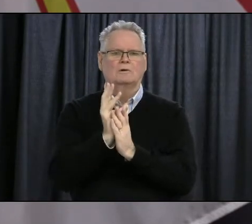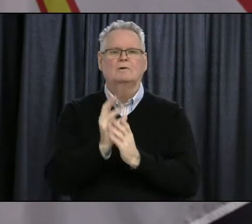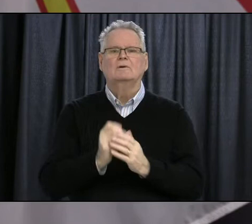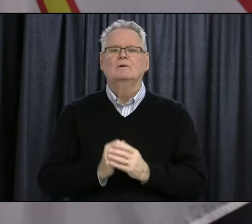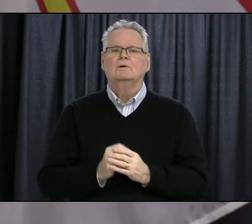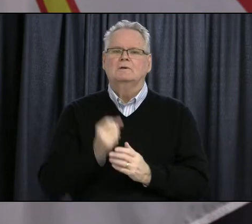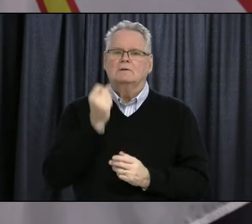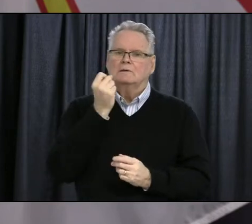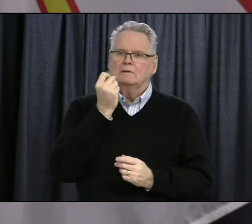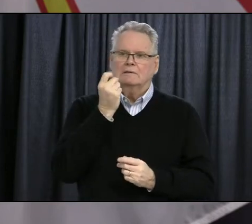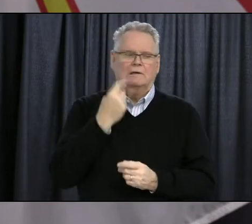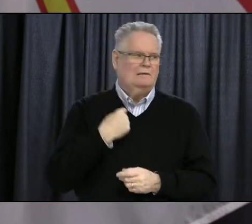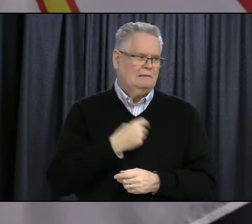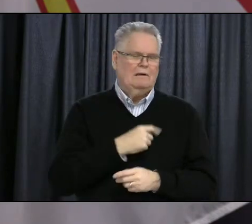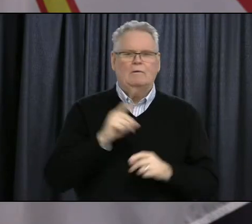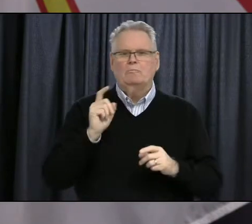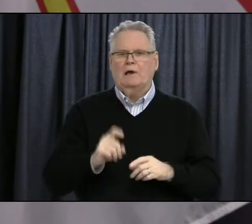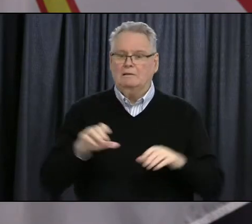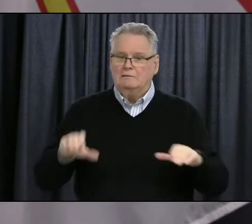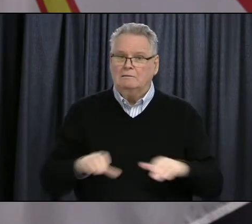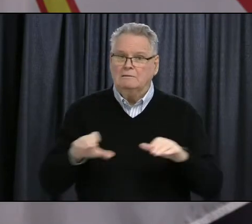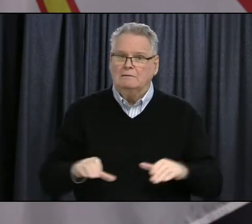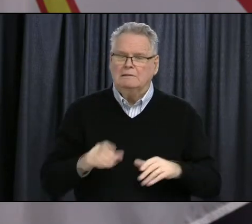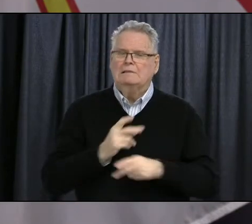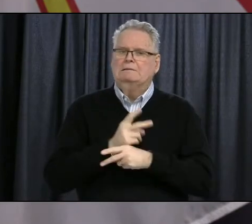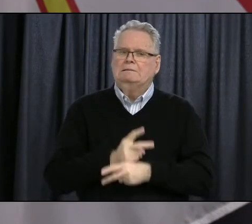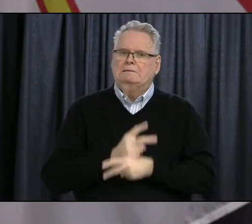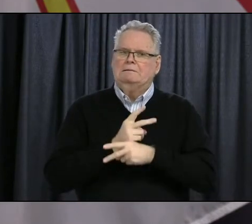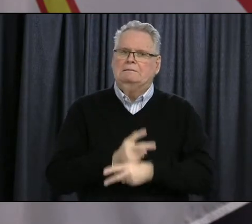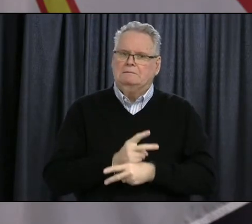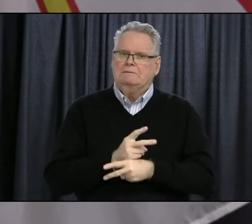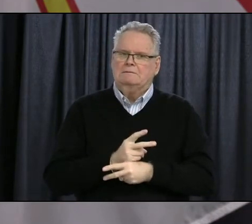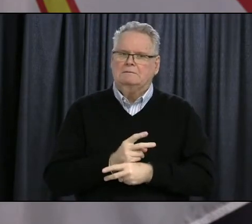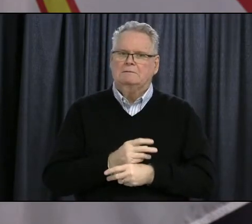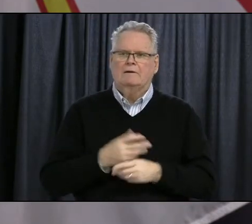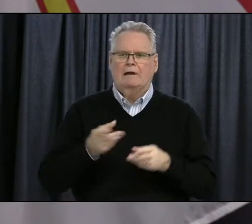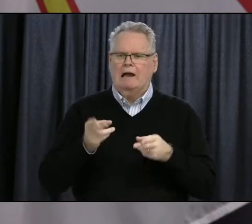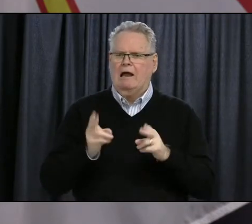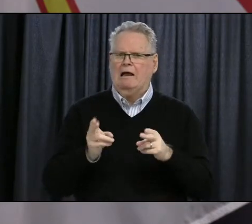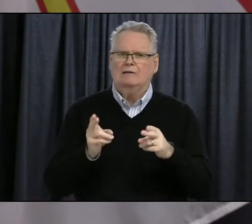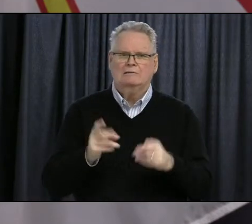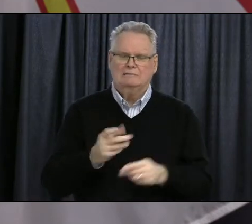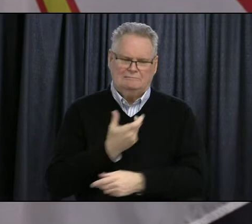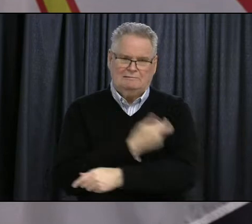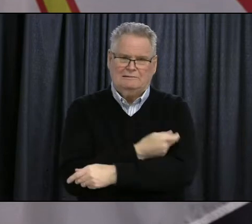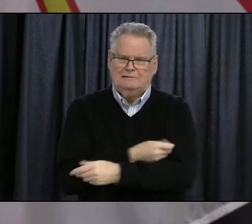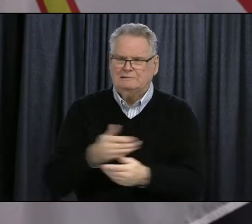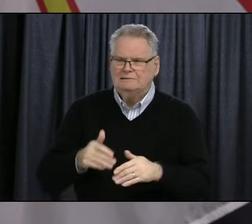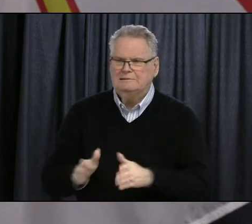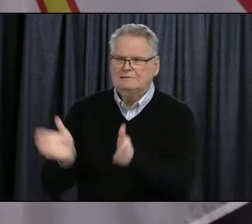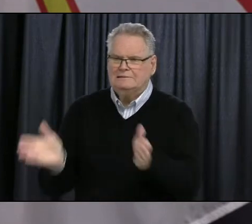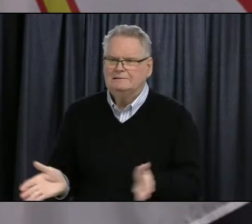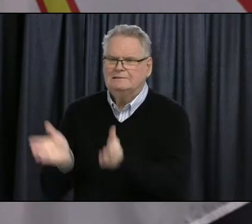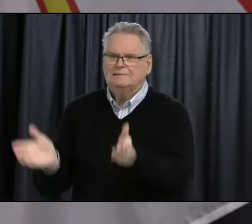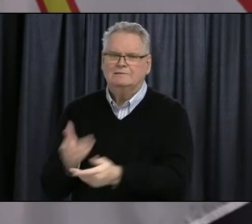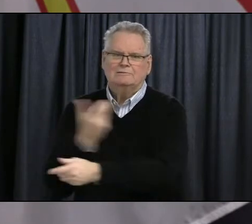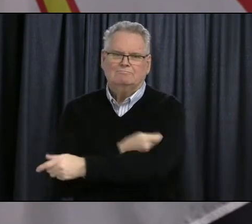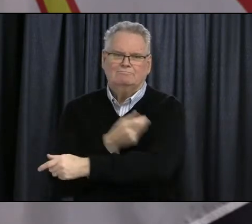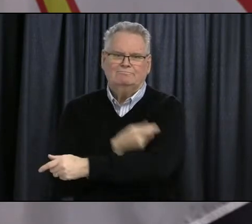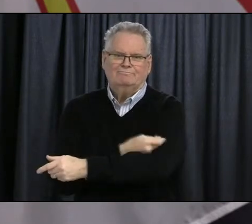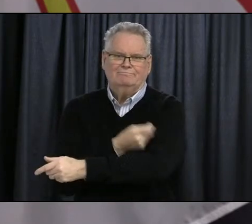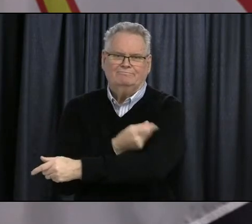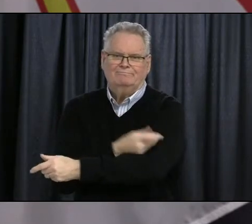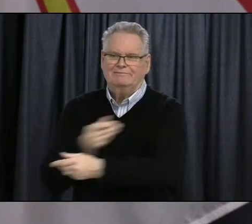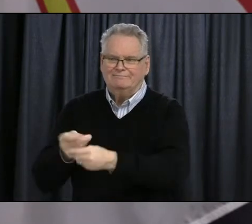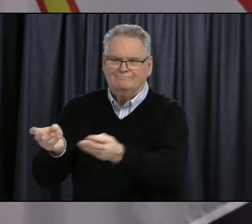left at room temperature, so we wanted to administer that vaccine within that 6-hour period, which Central Health was able to do,